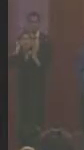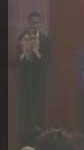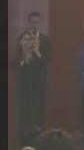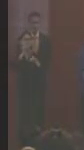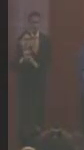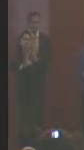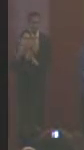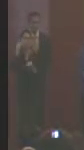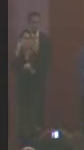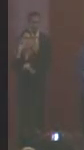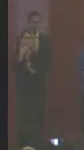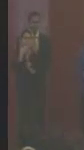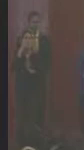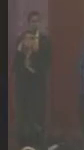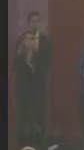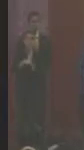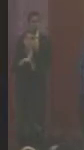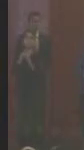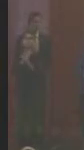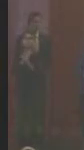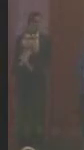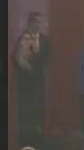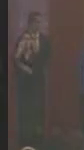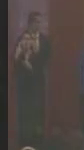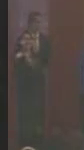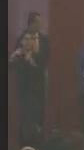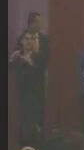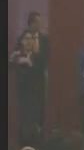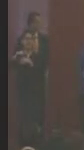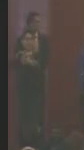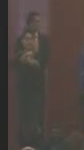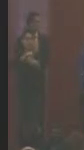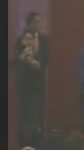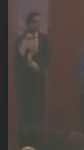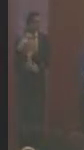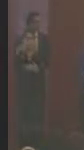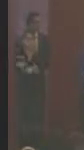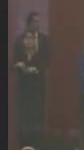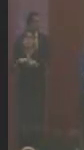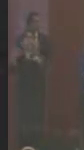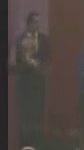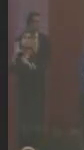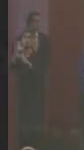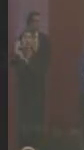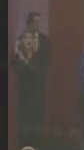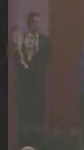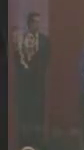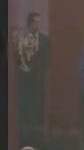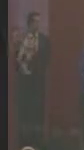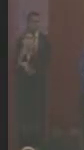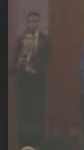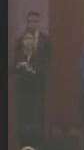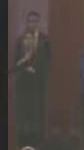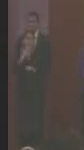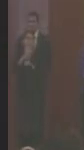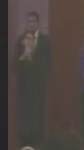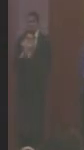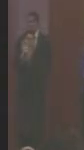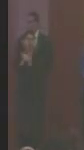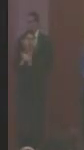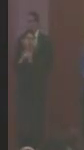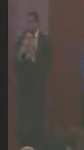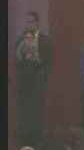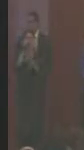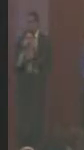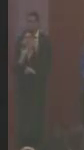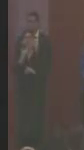global strategy for disaster reduction now focused on extreme climate phenomenon was